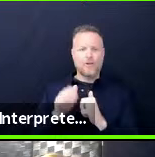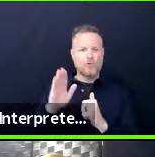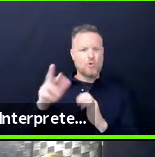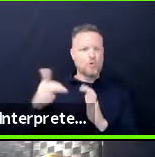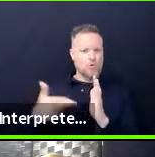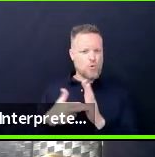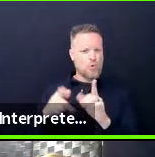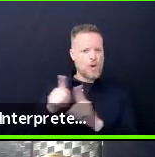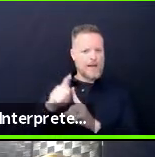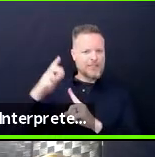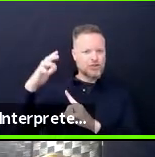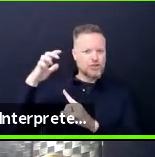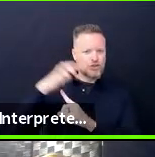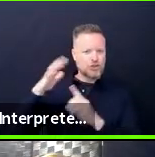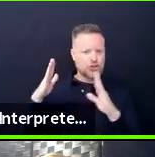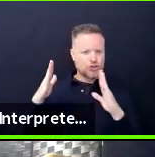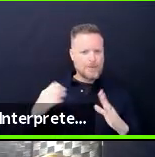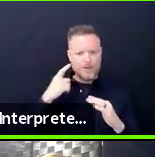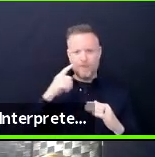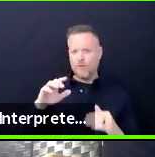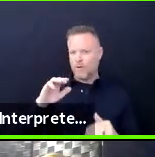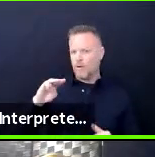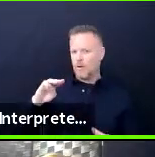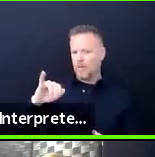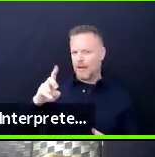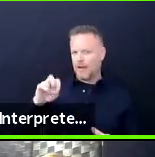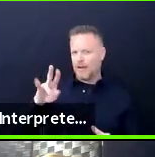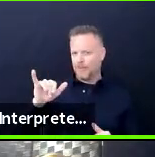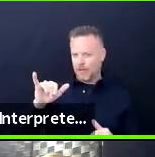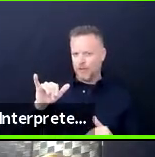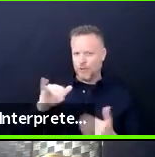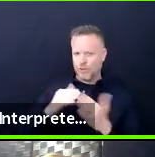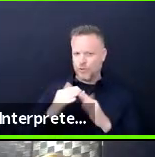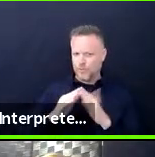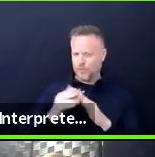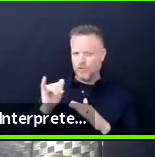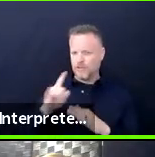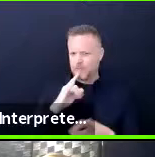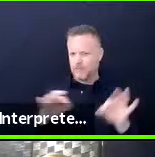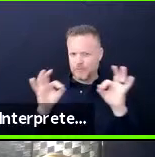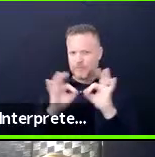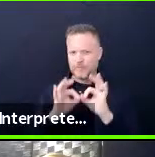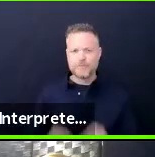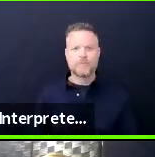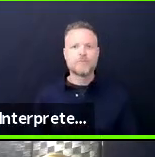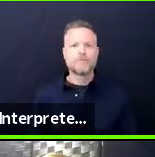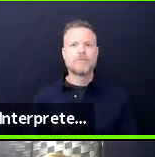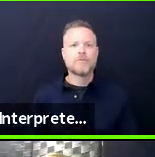champion in those minority communities, which many of you represent, is so important for what we're trying to do?